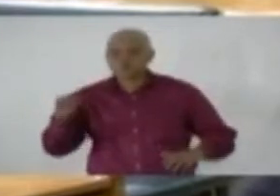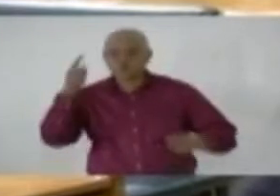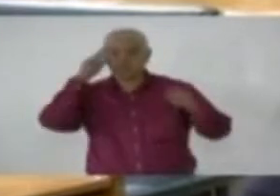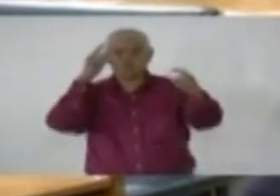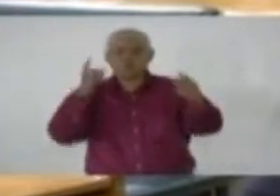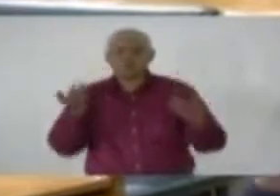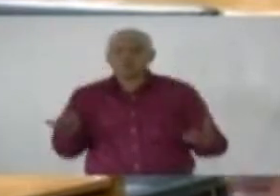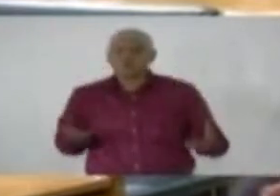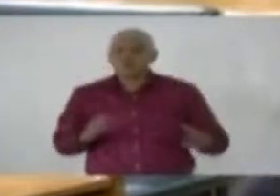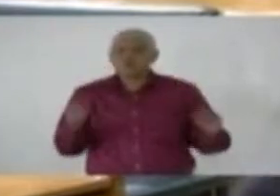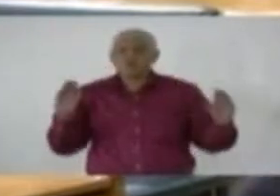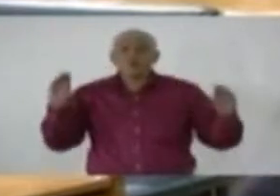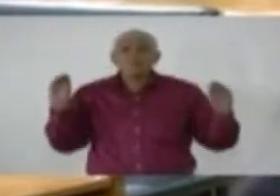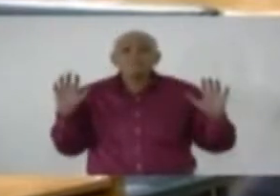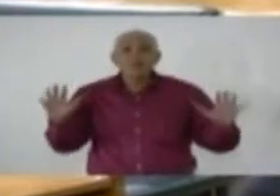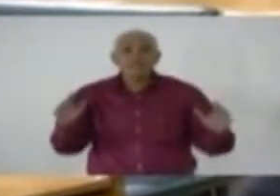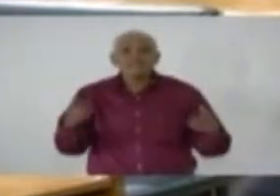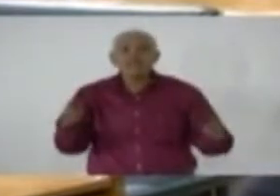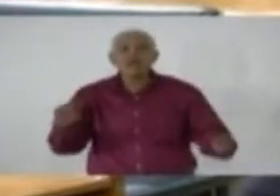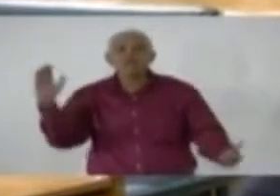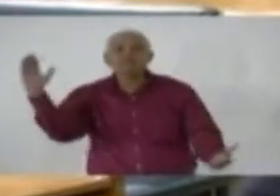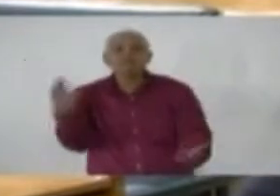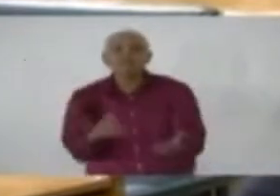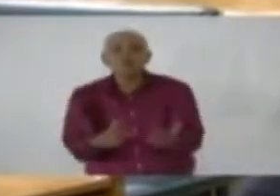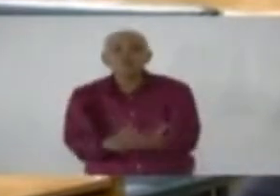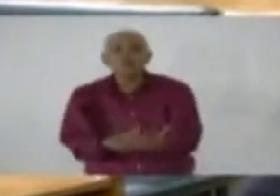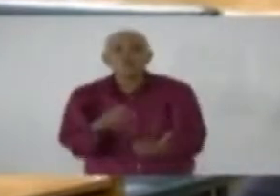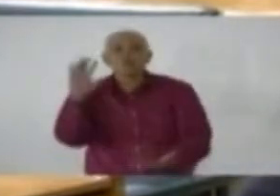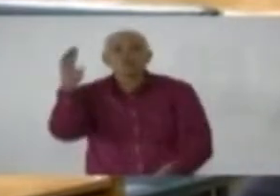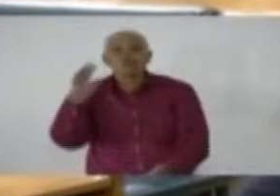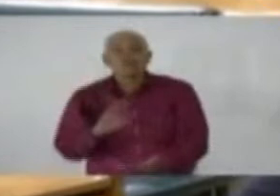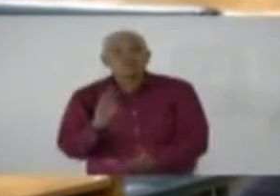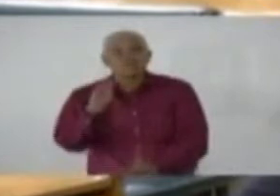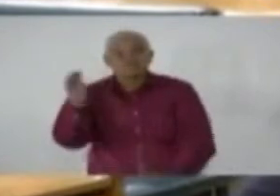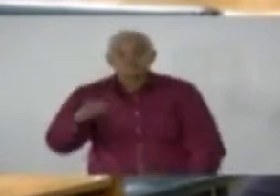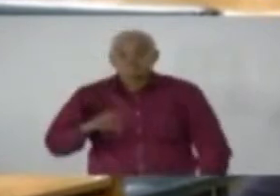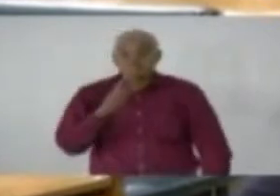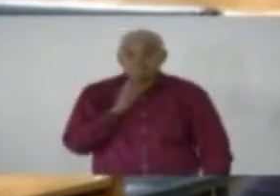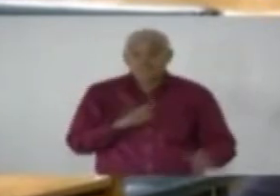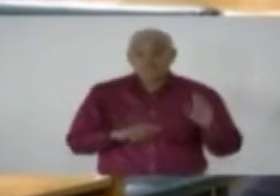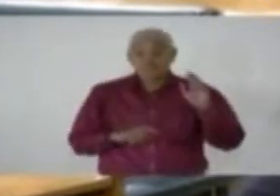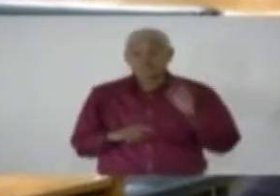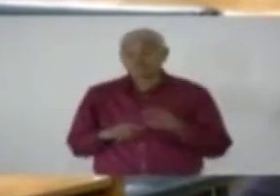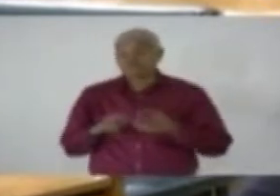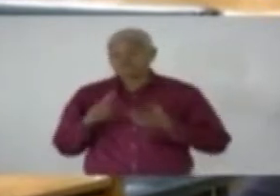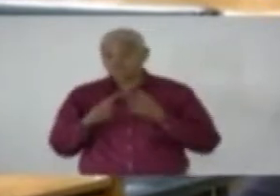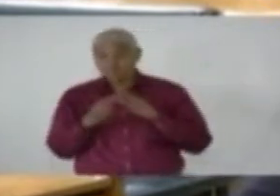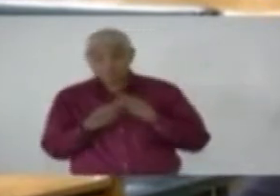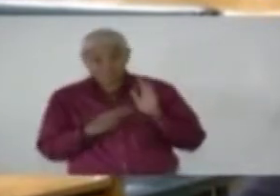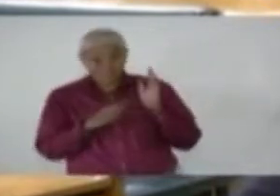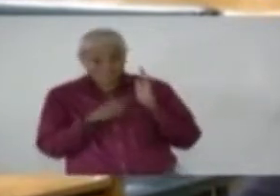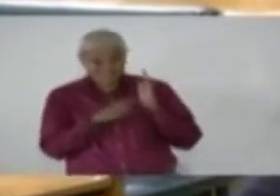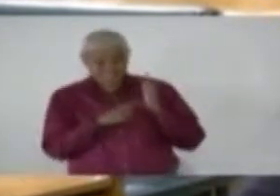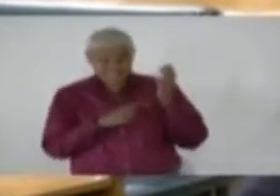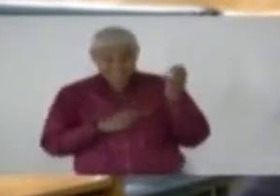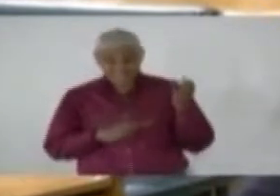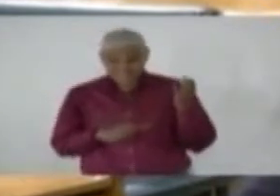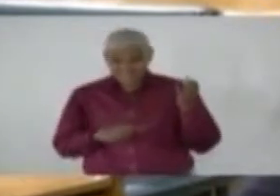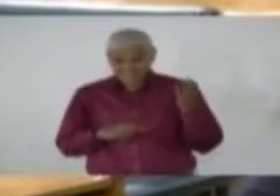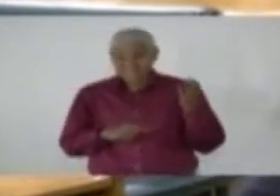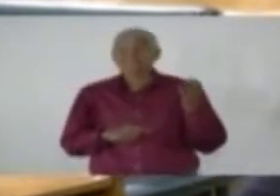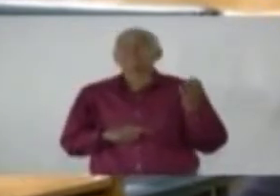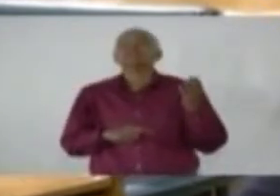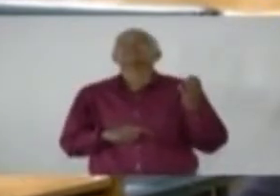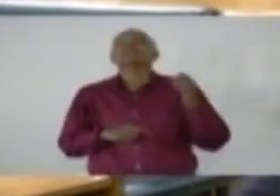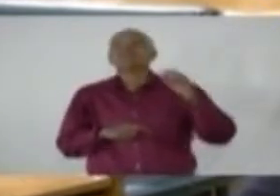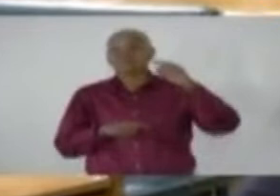There are no magic ways to do this. There is a numerator, which is the debt, and there's a